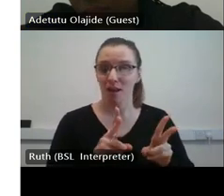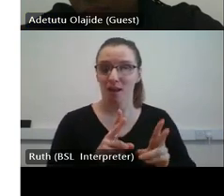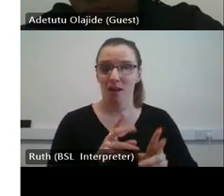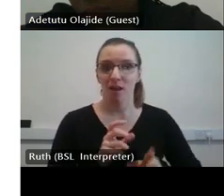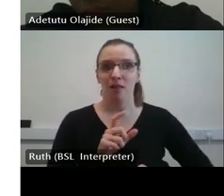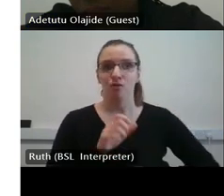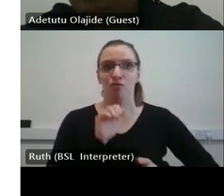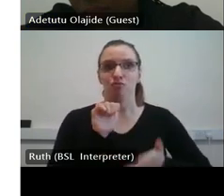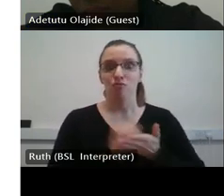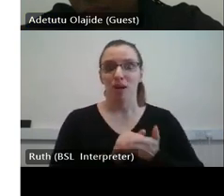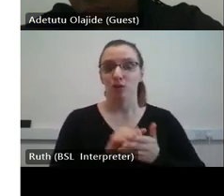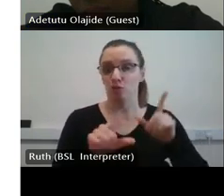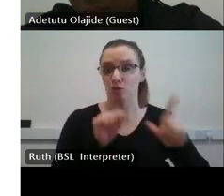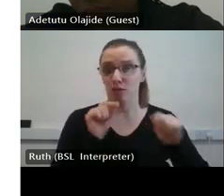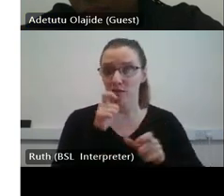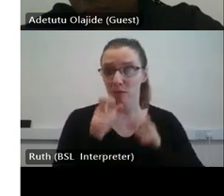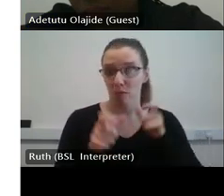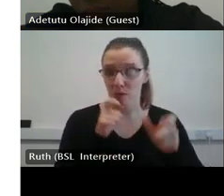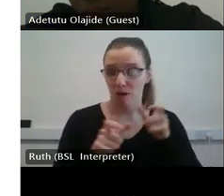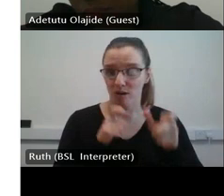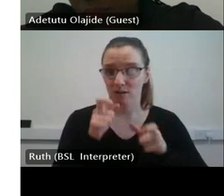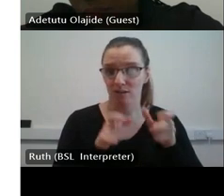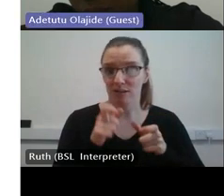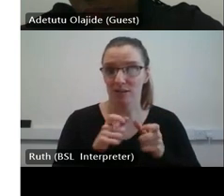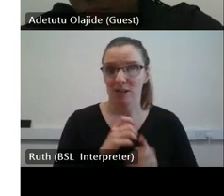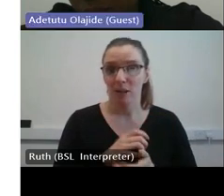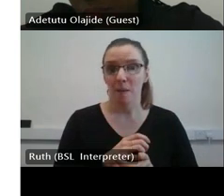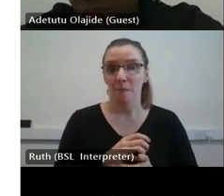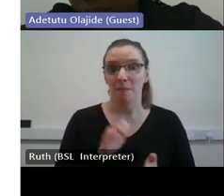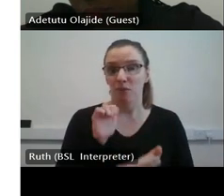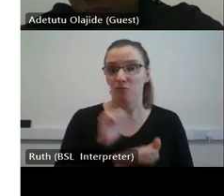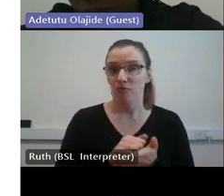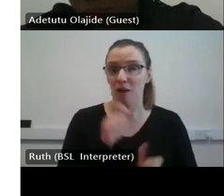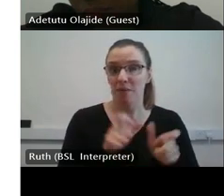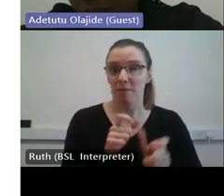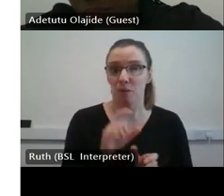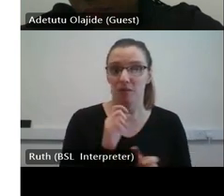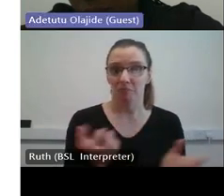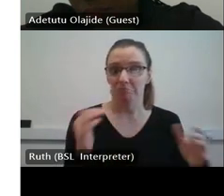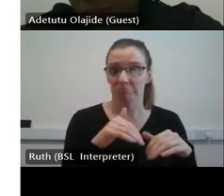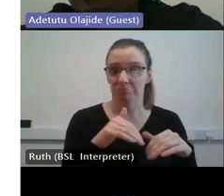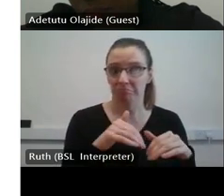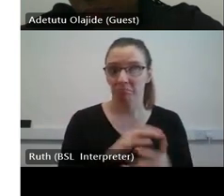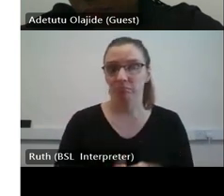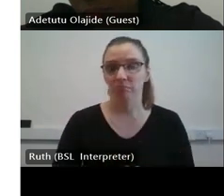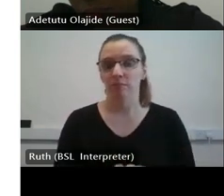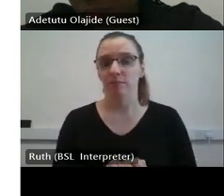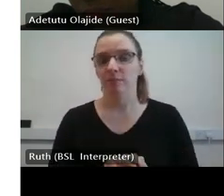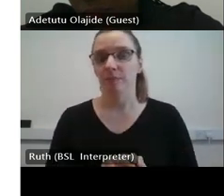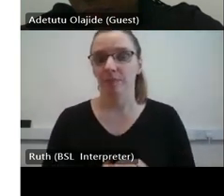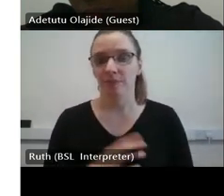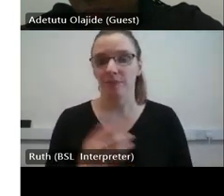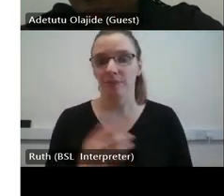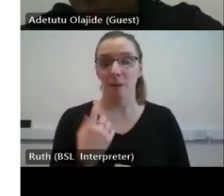words, you might end up attracting the right people as well. Mm-hmm. So I